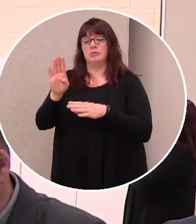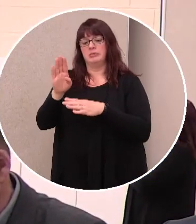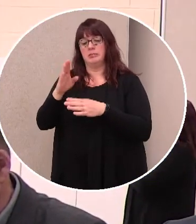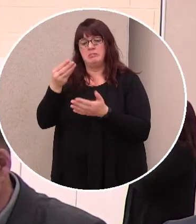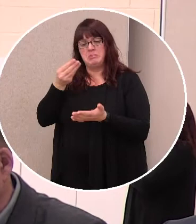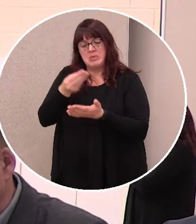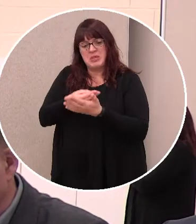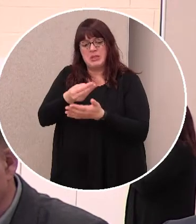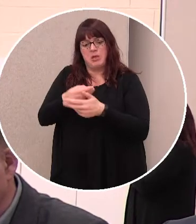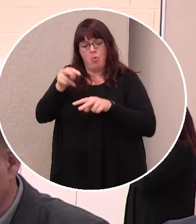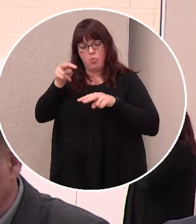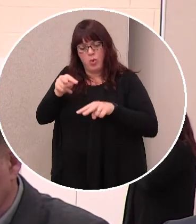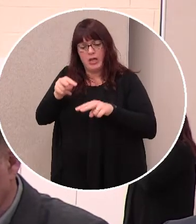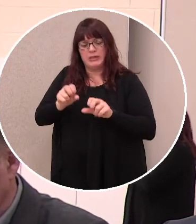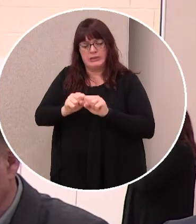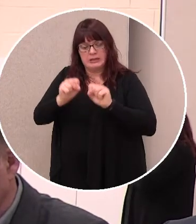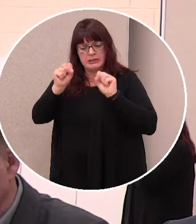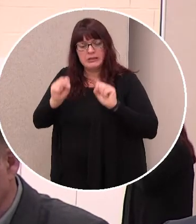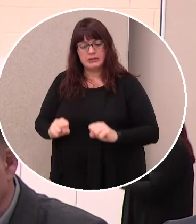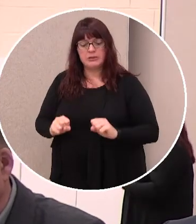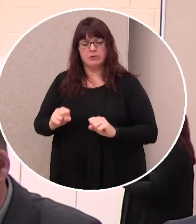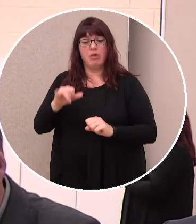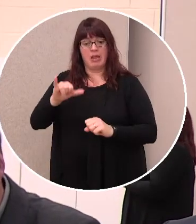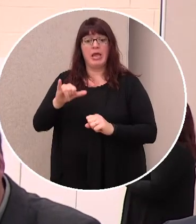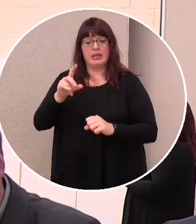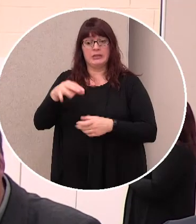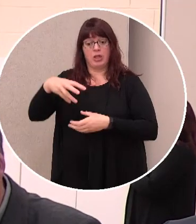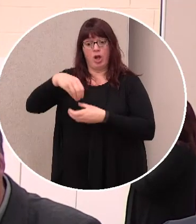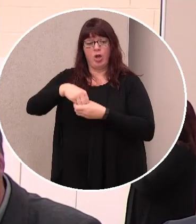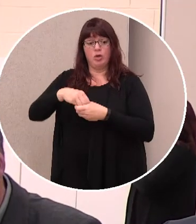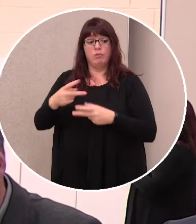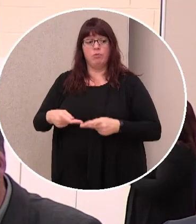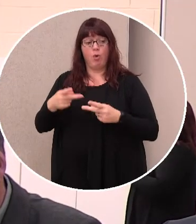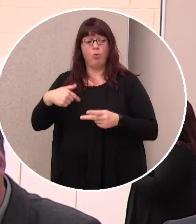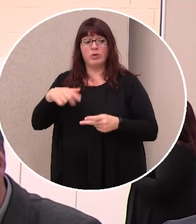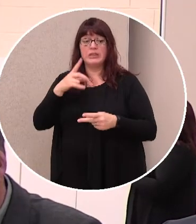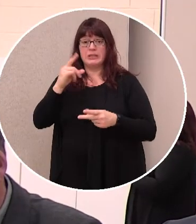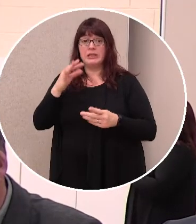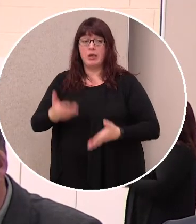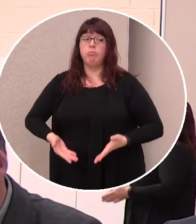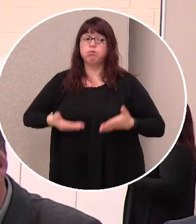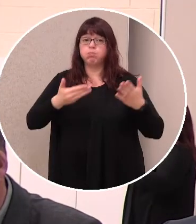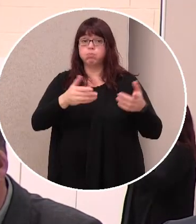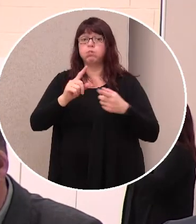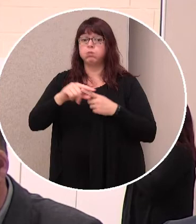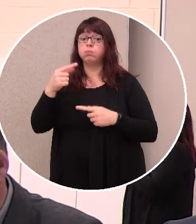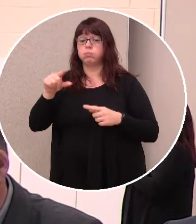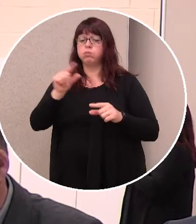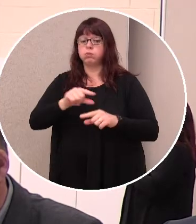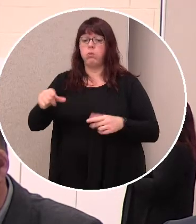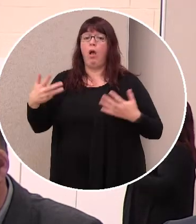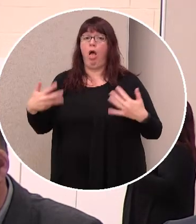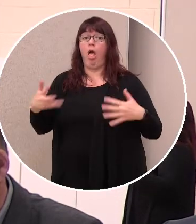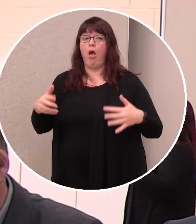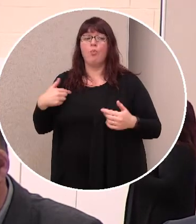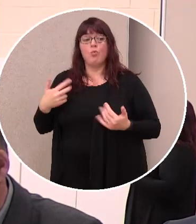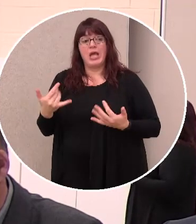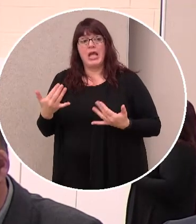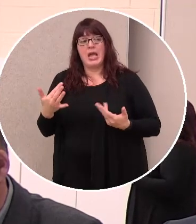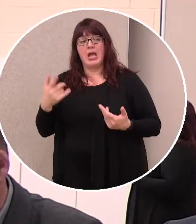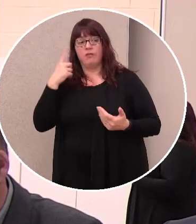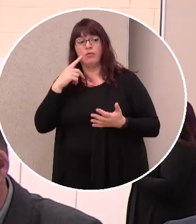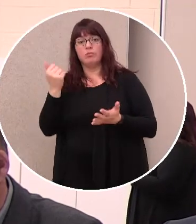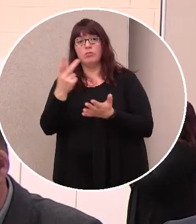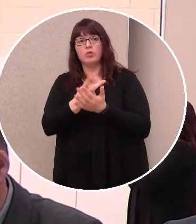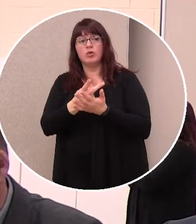financial management system that was included in that proposal that went to government and has been waiting approval pending a